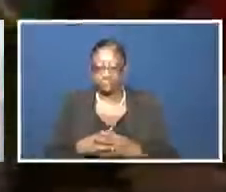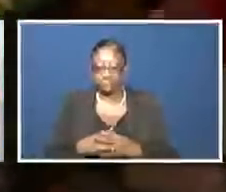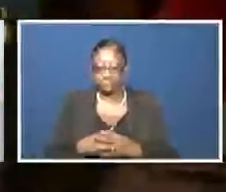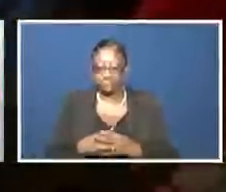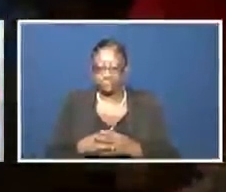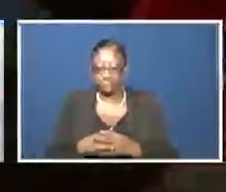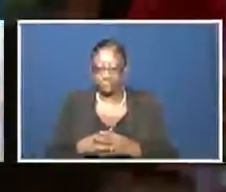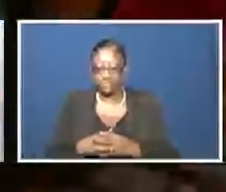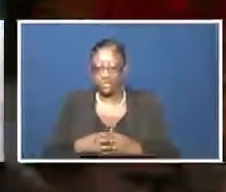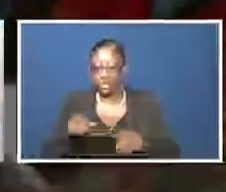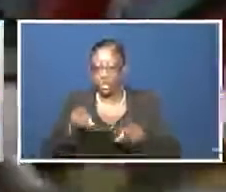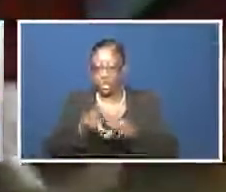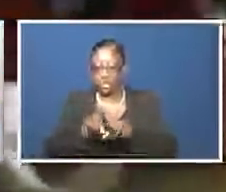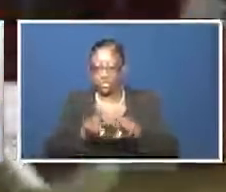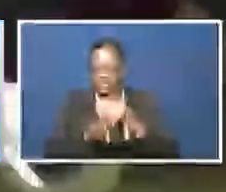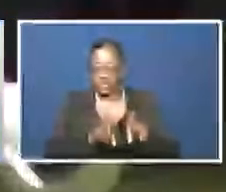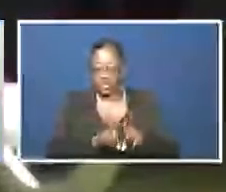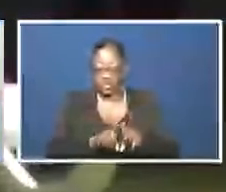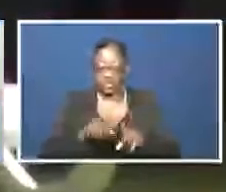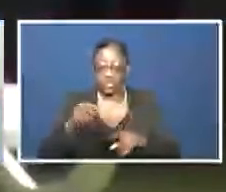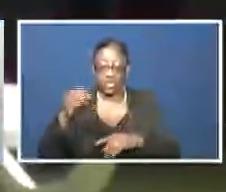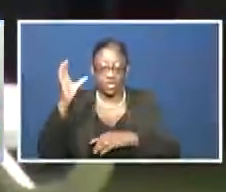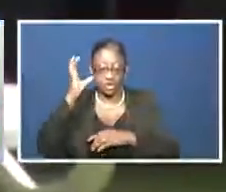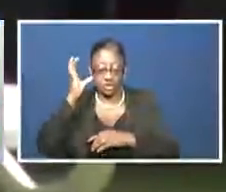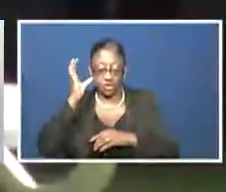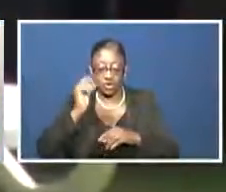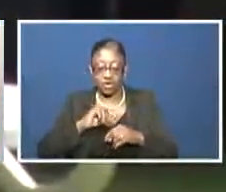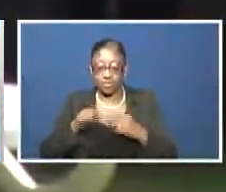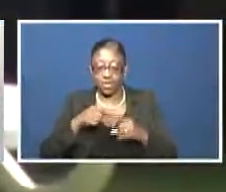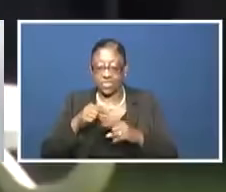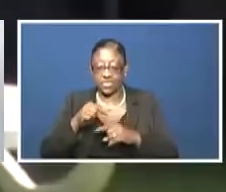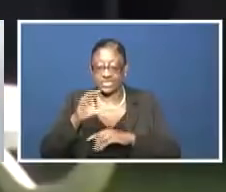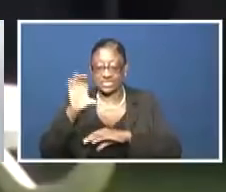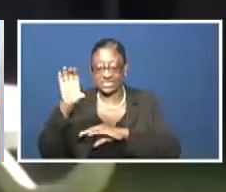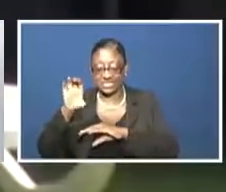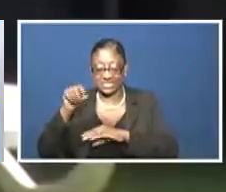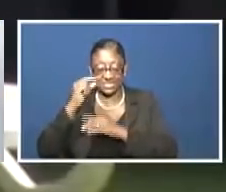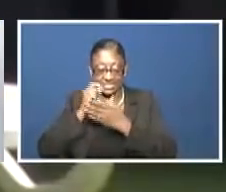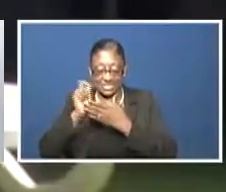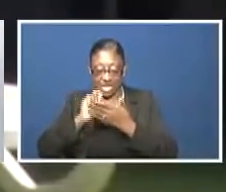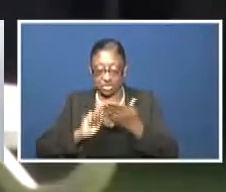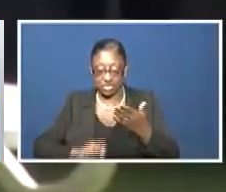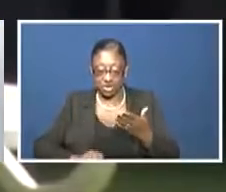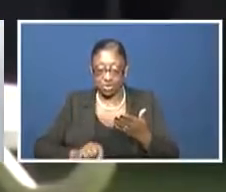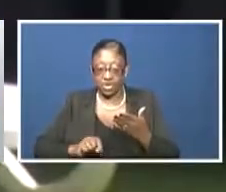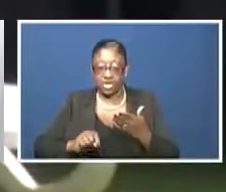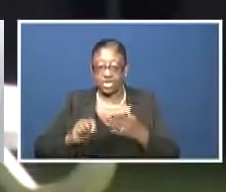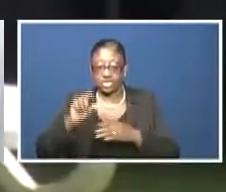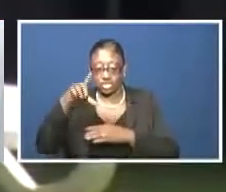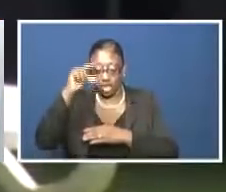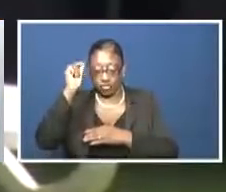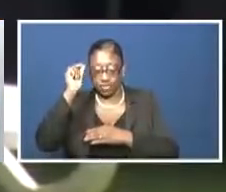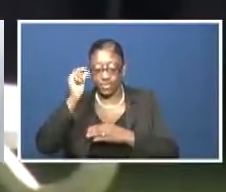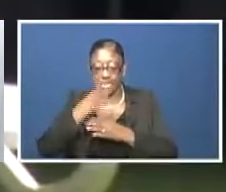And the conference also heard from Secretary General of the United Nations, His Excellency Antonio Guterres.